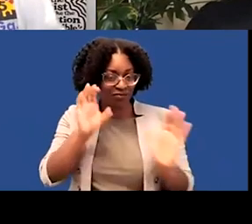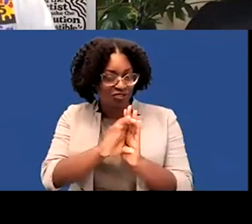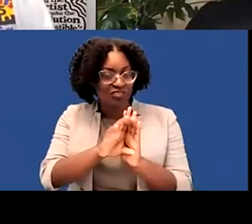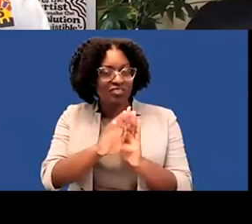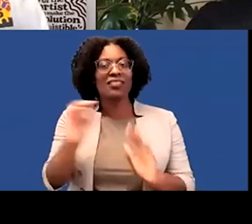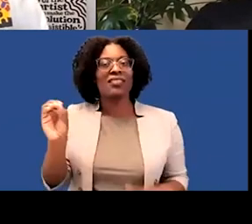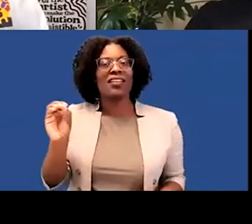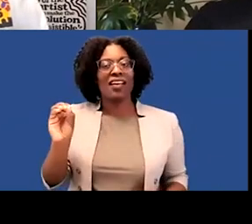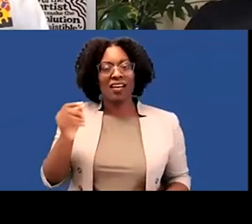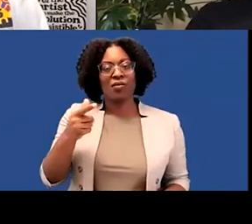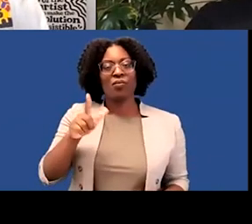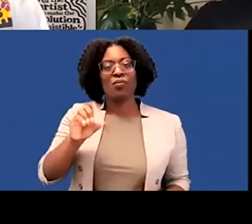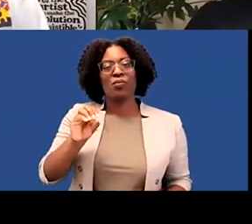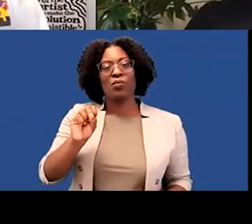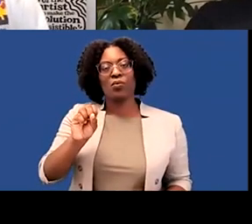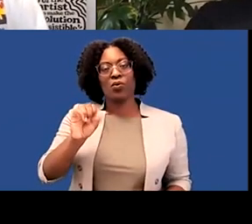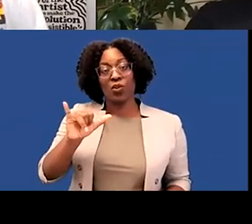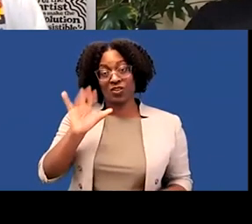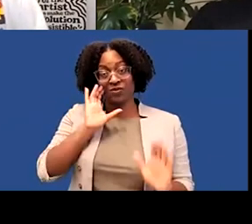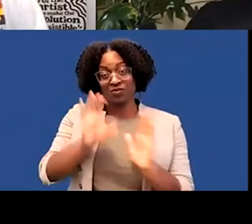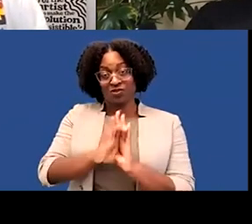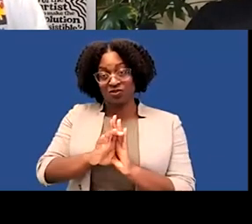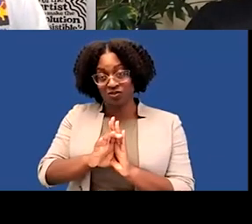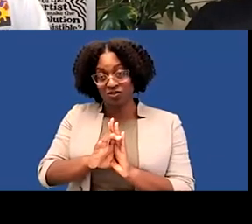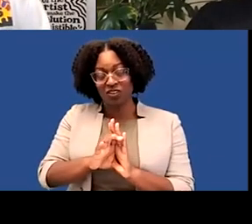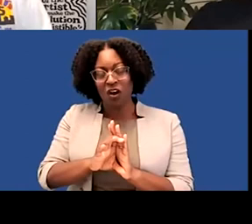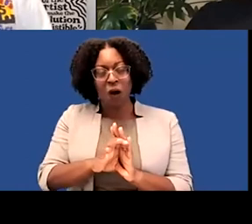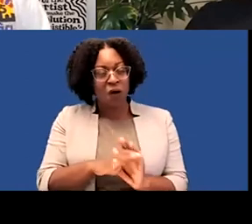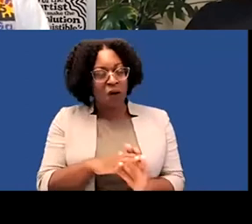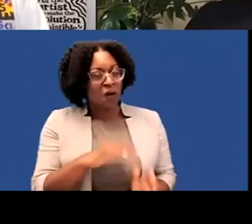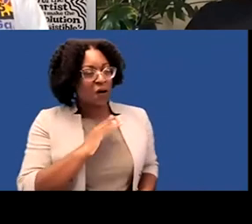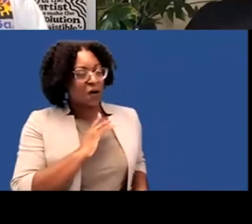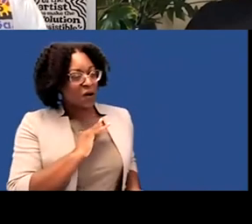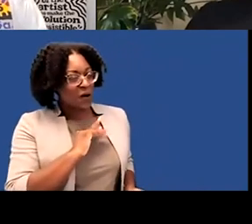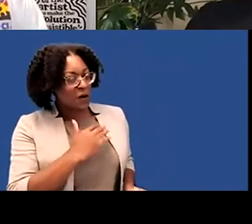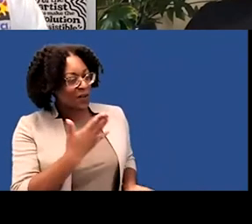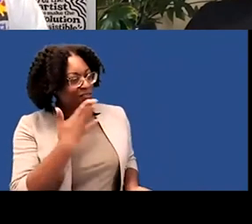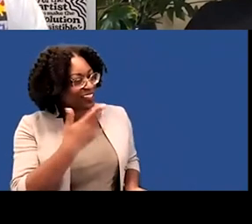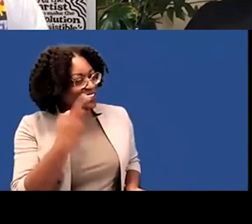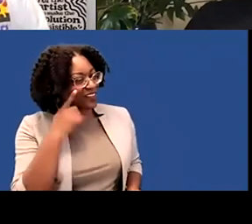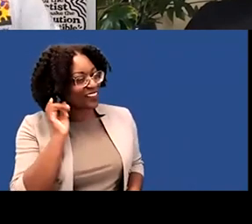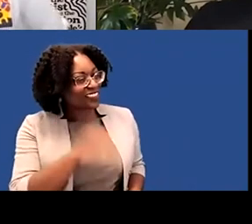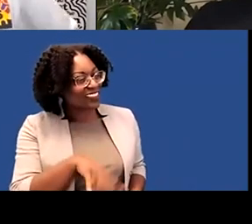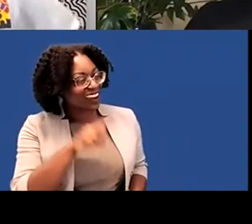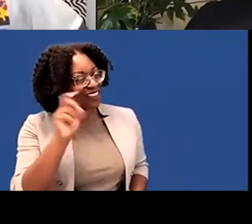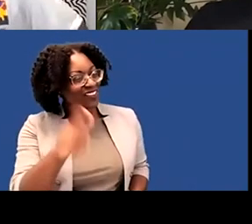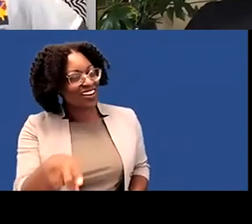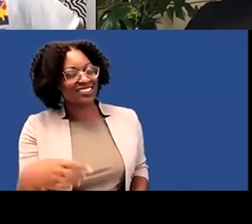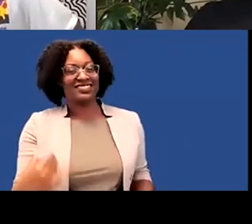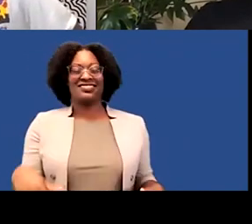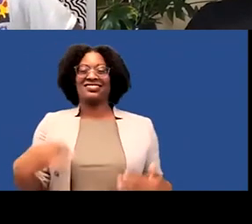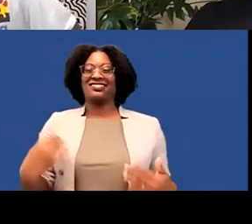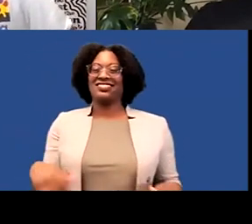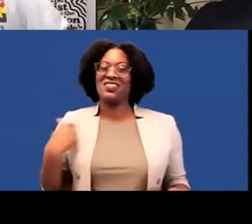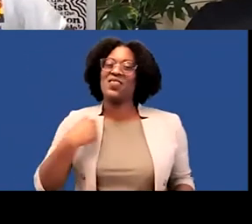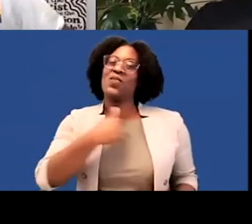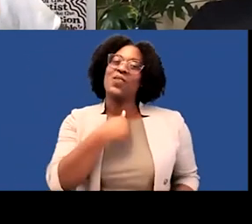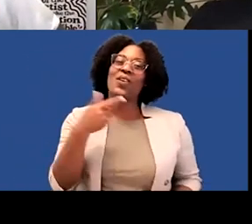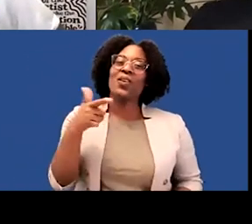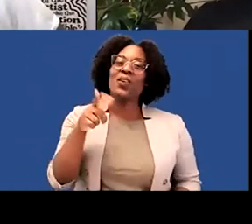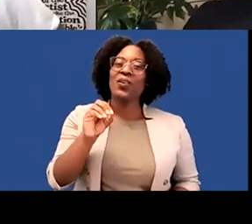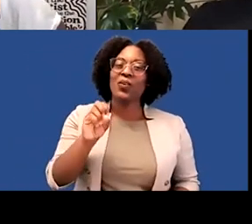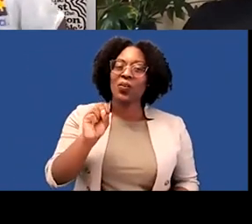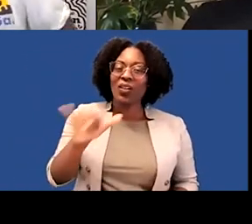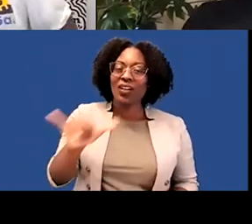Ooh, thank you for that question, Dylan. I mean, look at us. We are glossy. We are